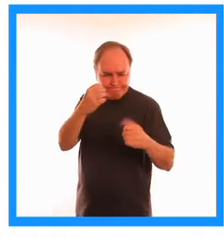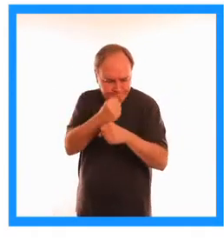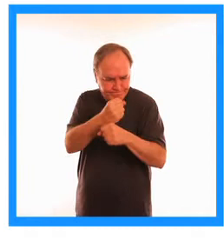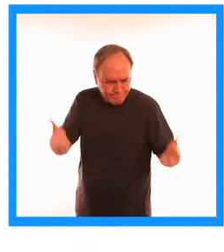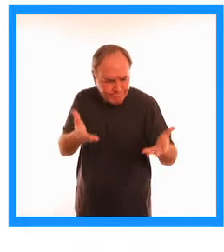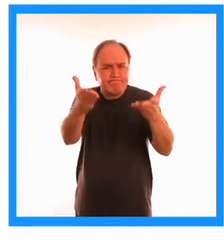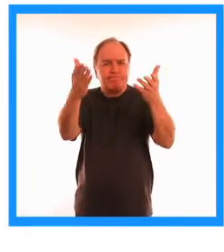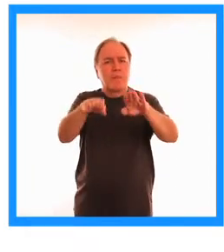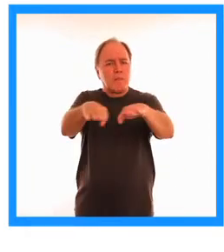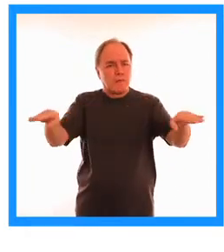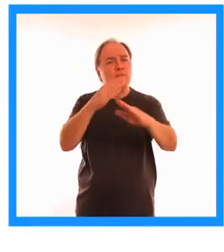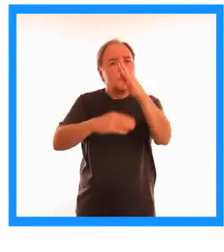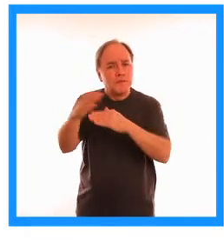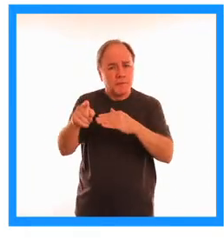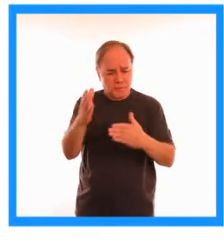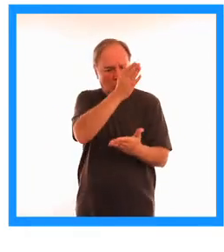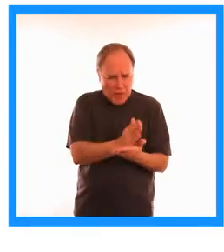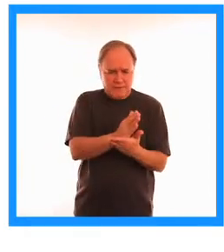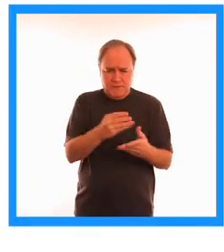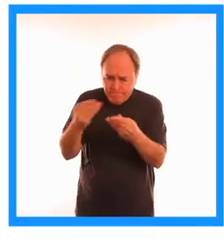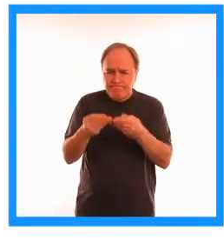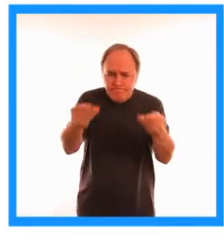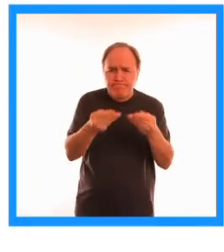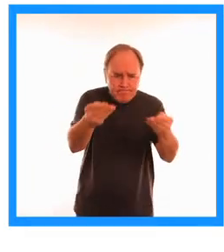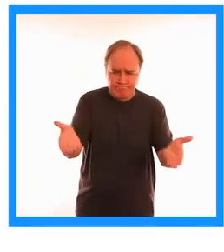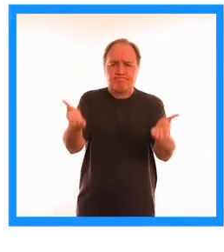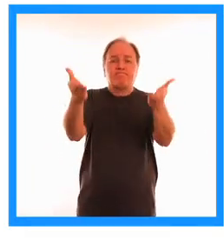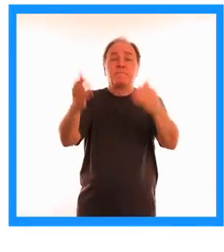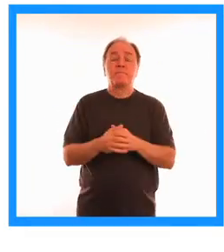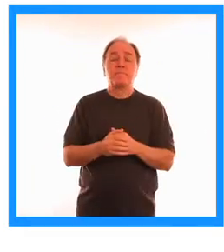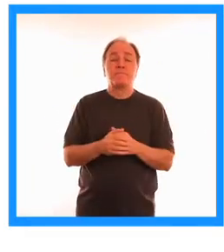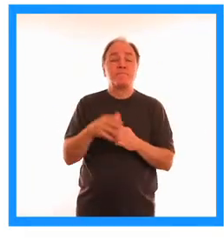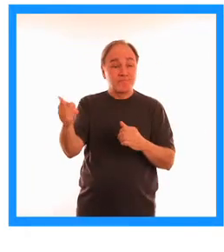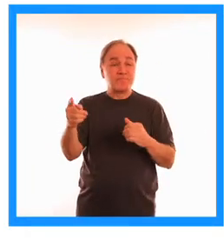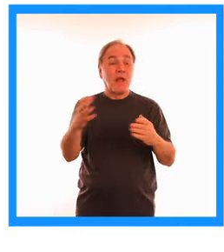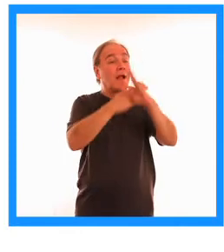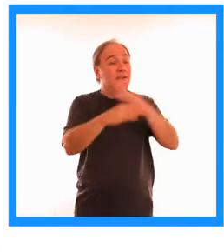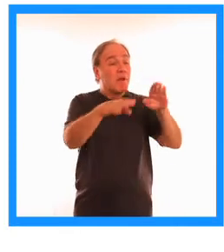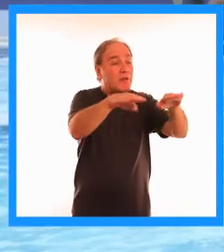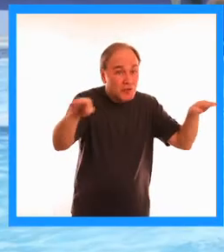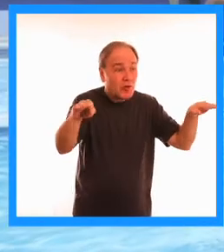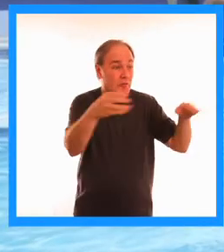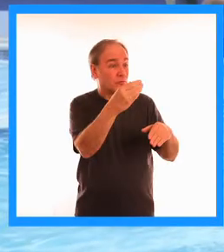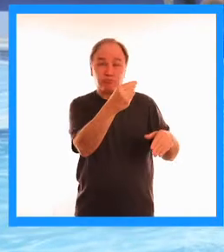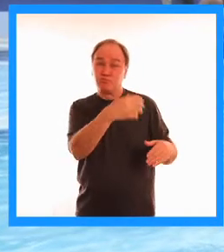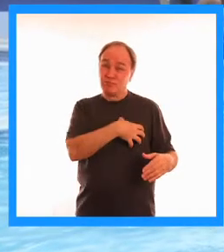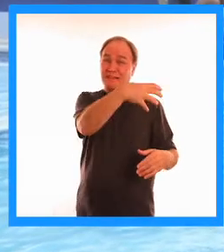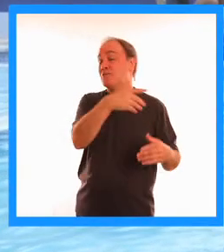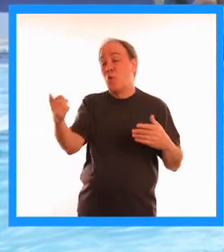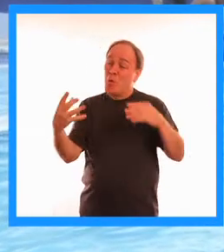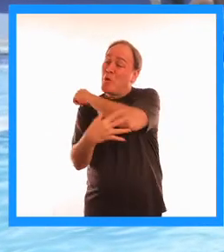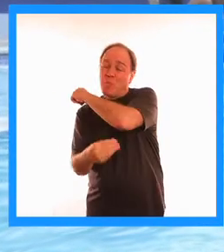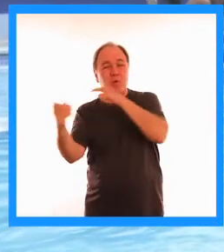type of disability they have, where they live, and the culture or class to which they belong. Gender is also a crucial factor. Girls